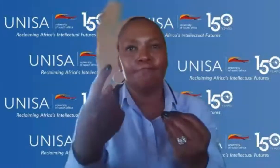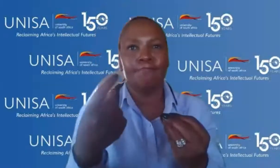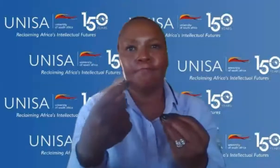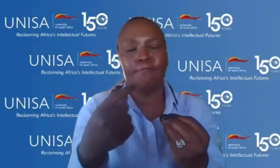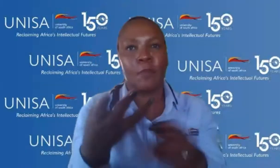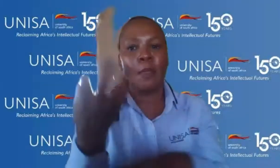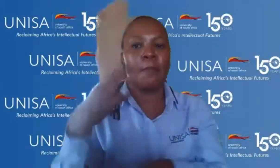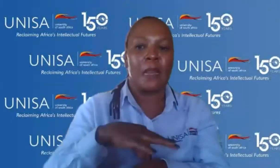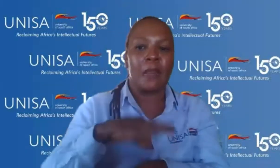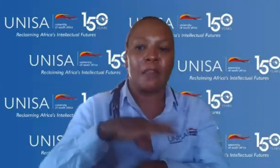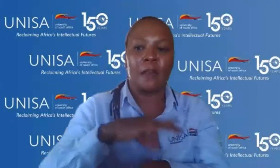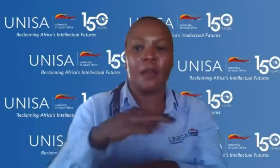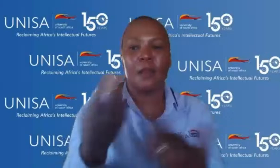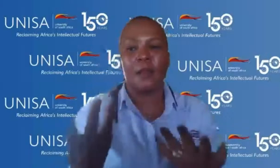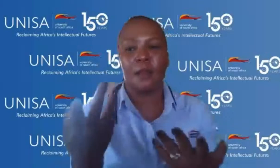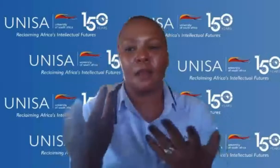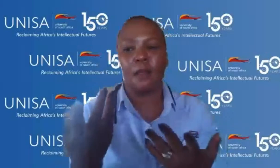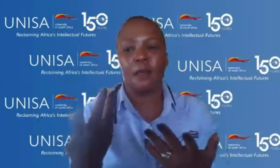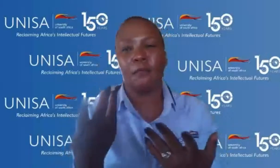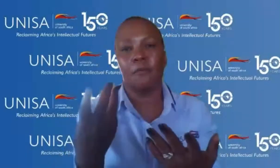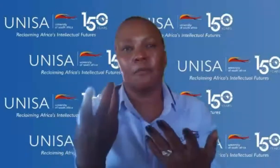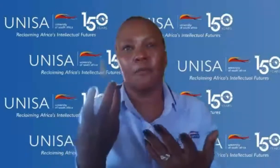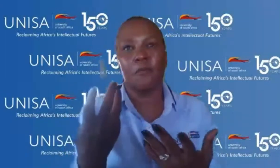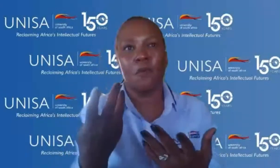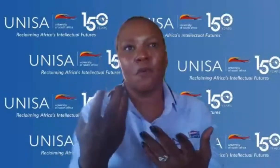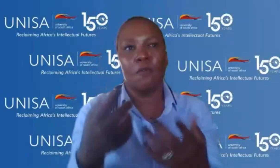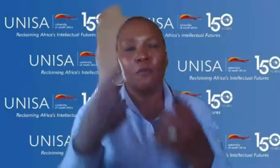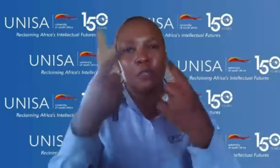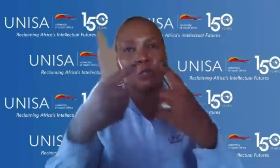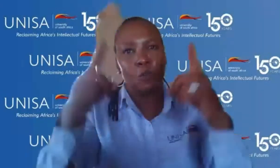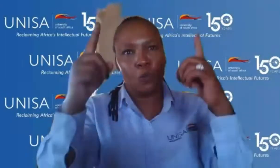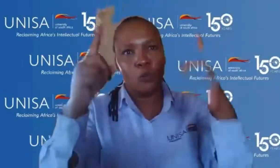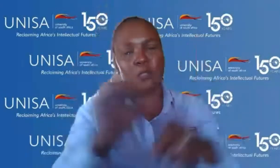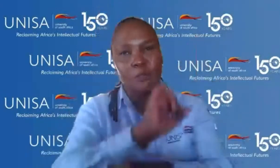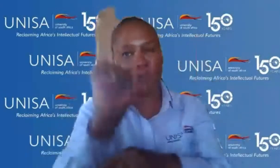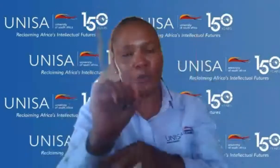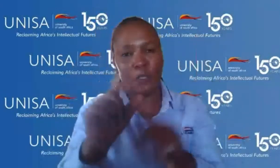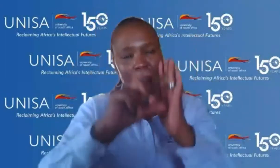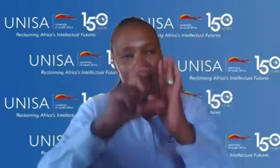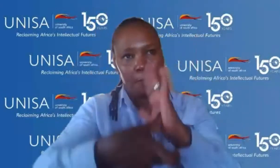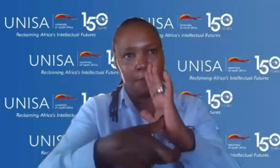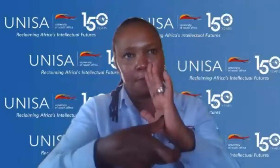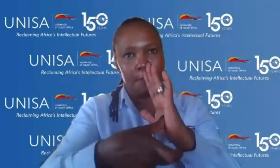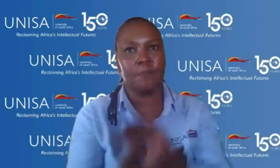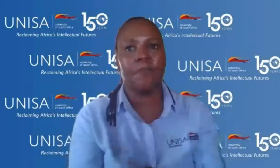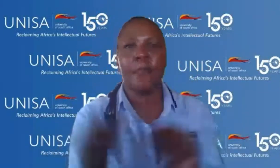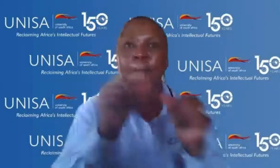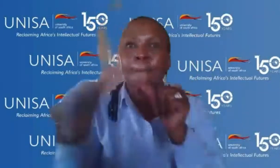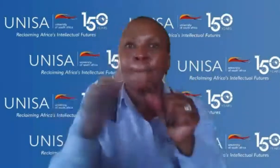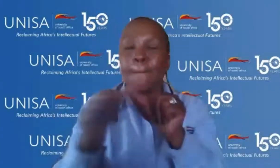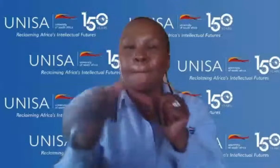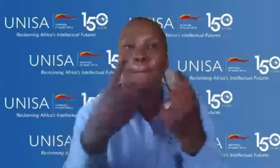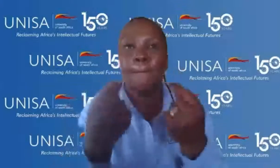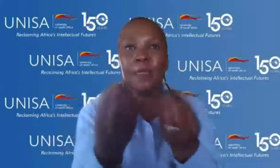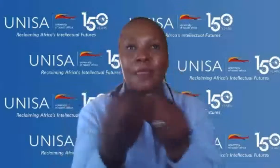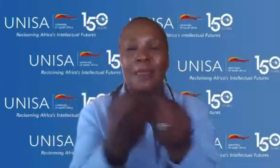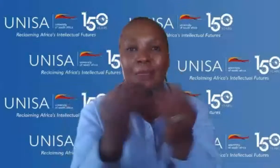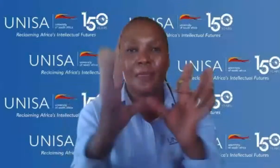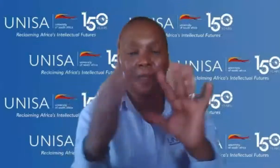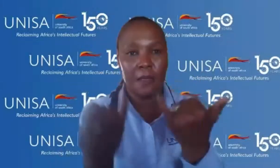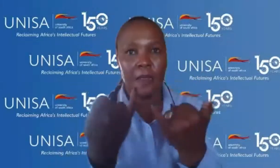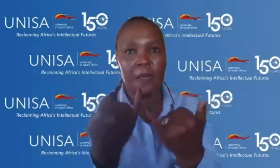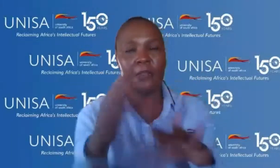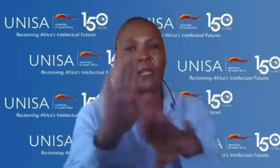benefits of disclosing your disability. It's better to do things now than to be